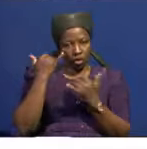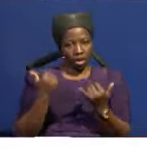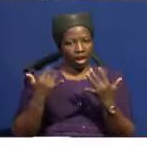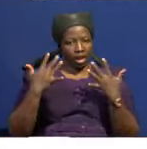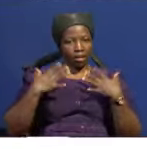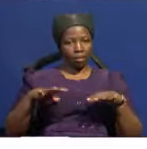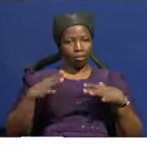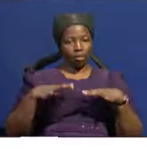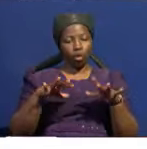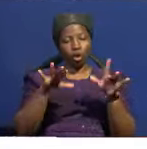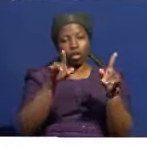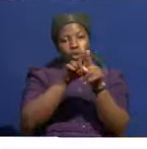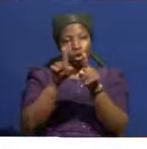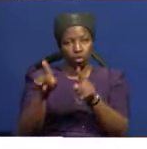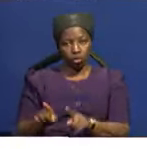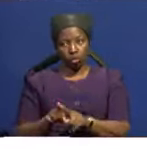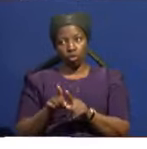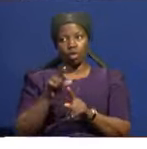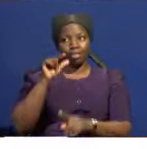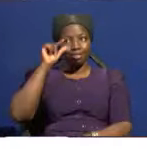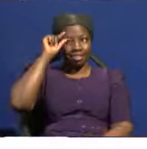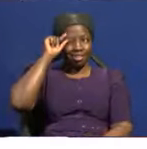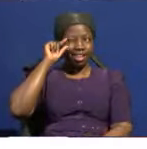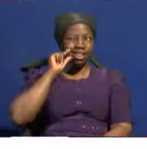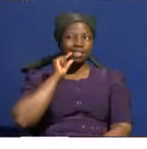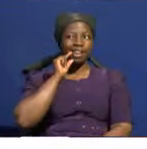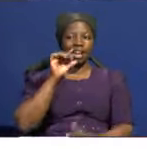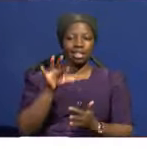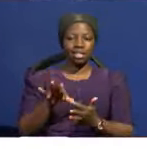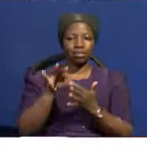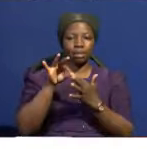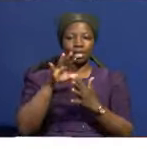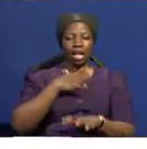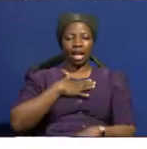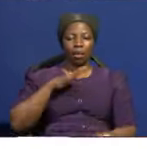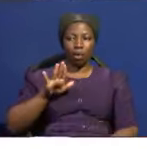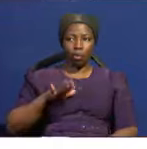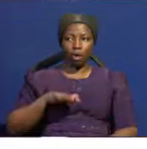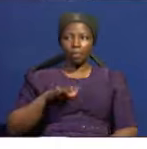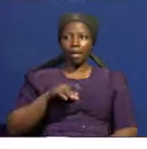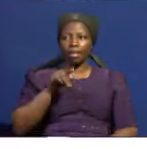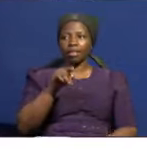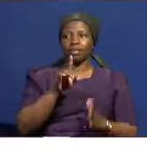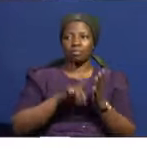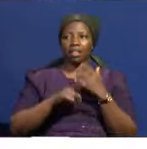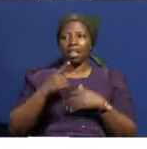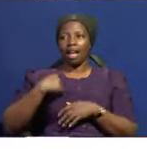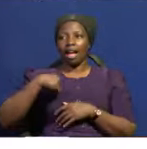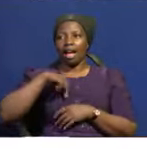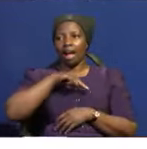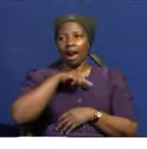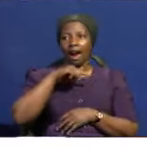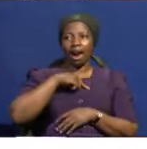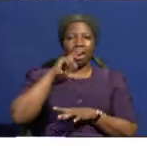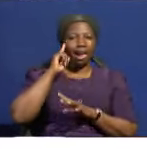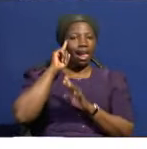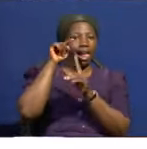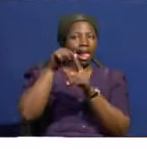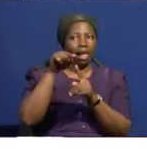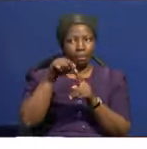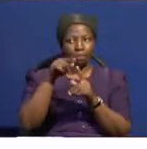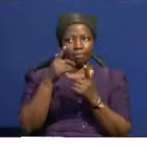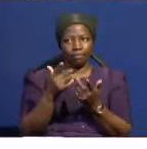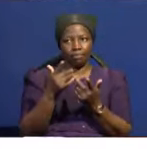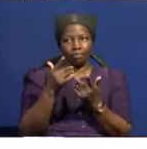people and even the gender, especially our women. So this is what we are really looking forward to say,